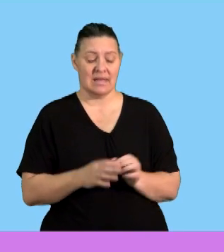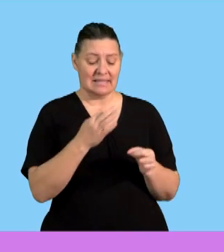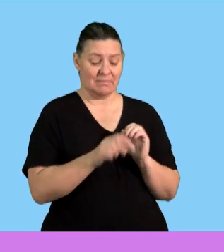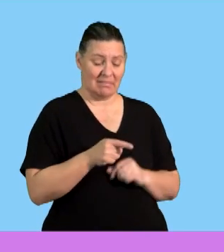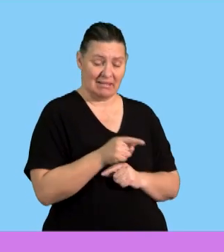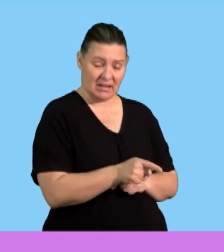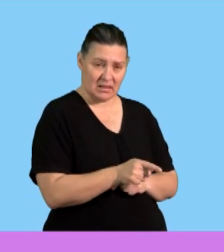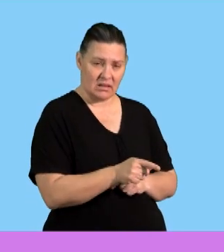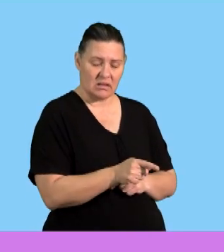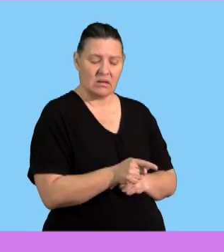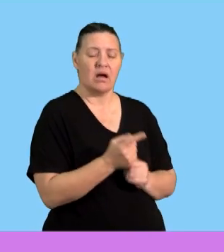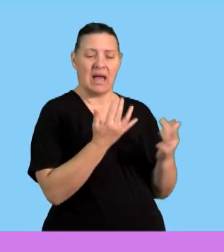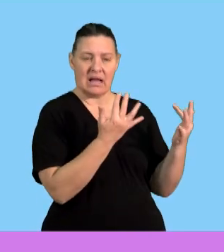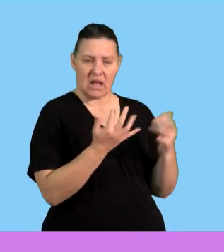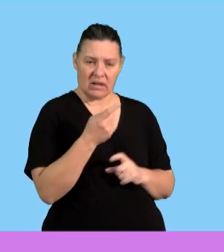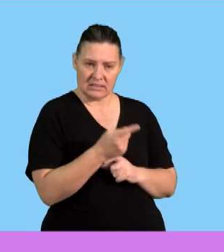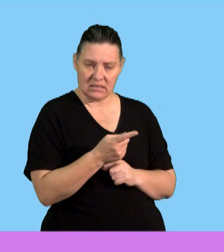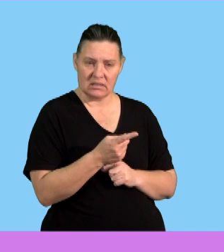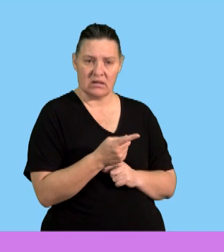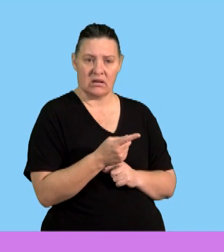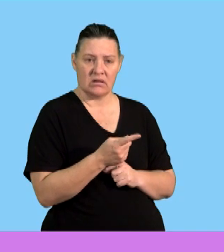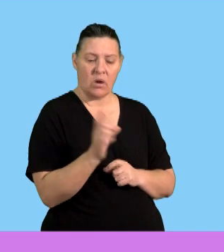all, simple interest is